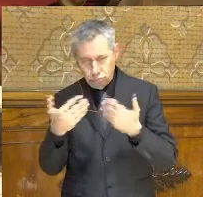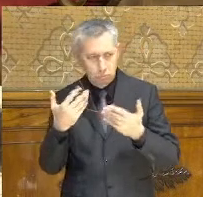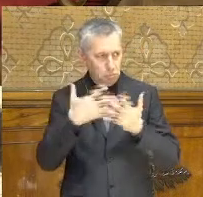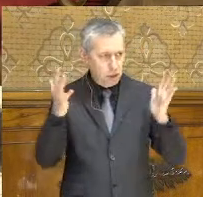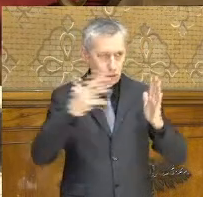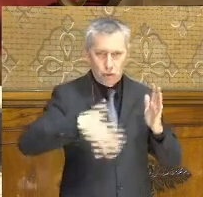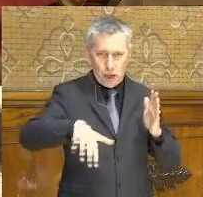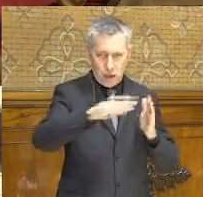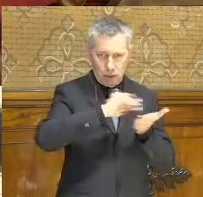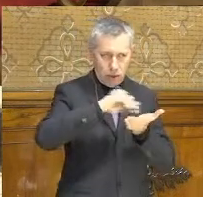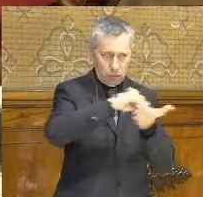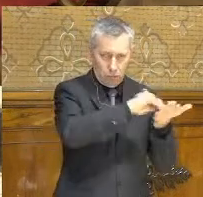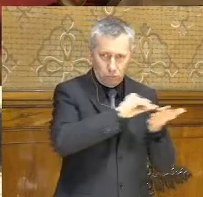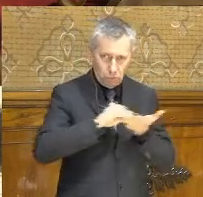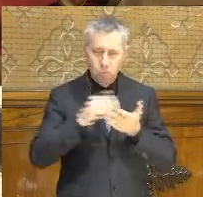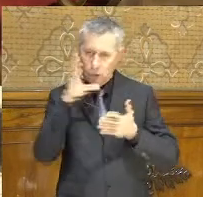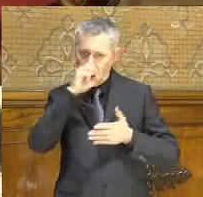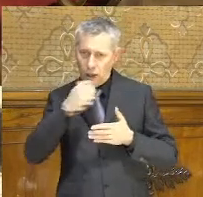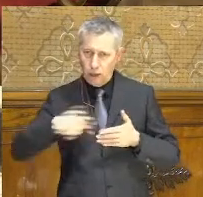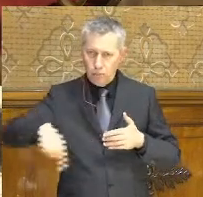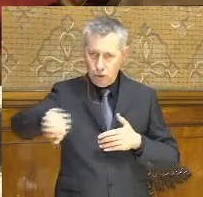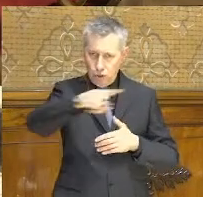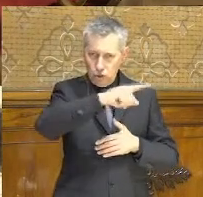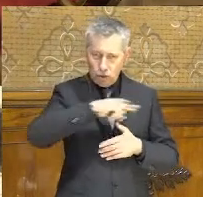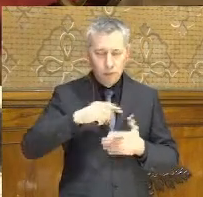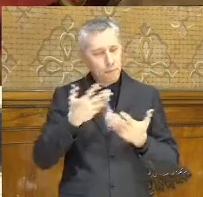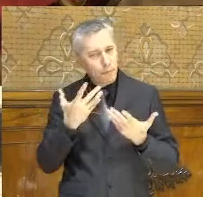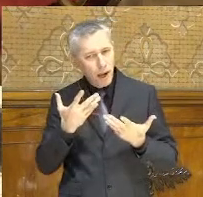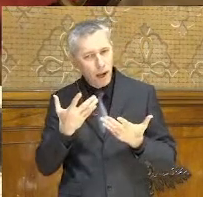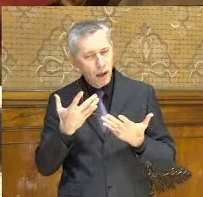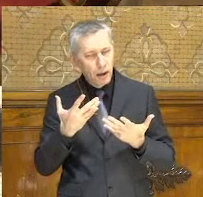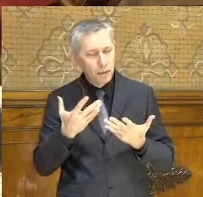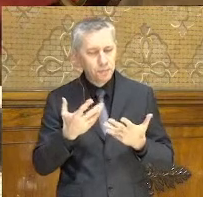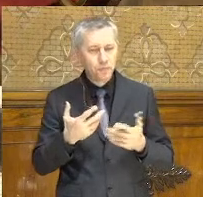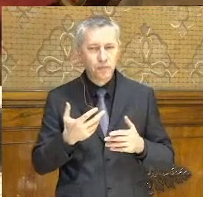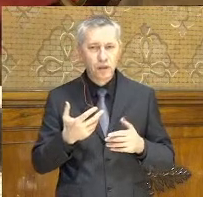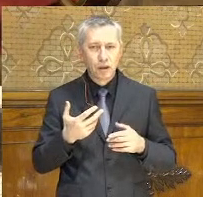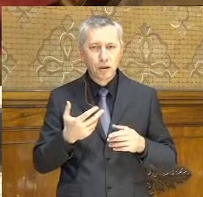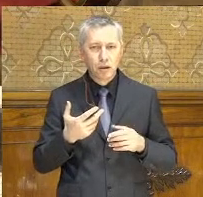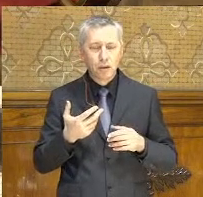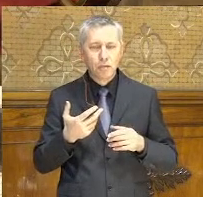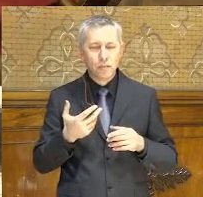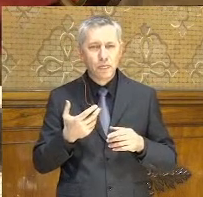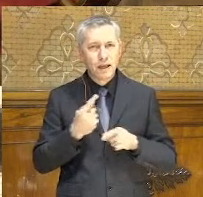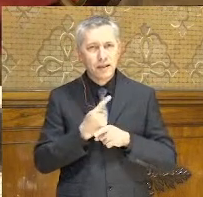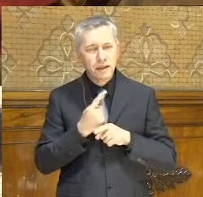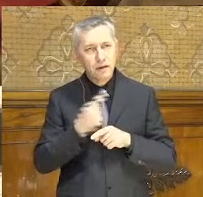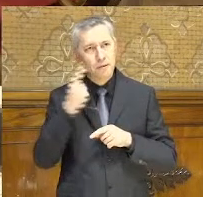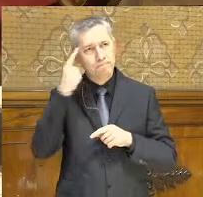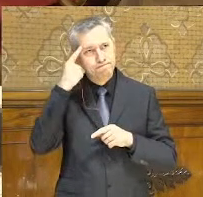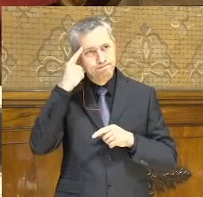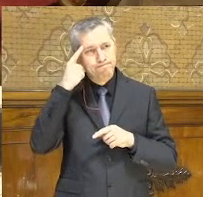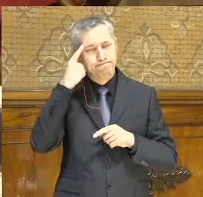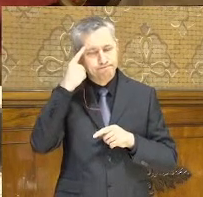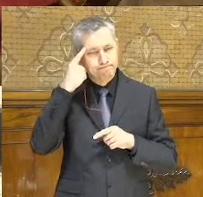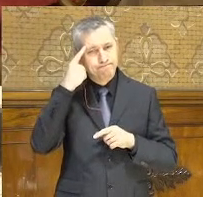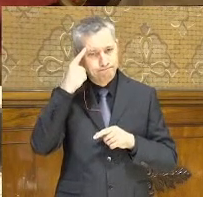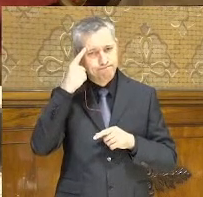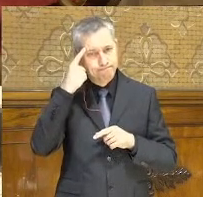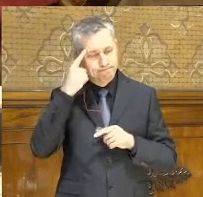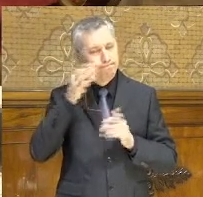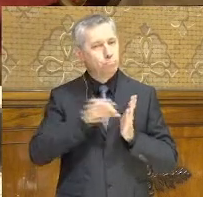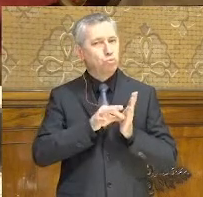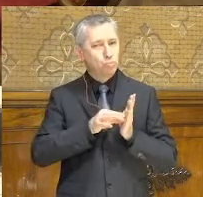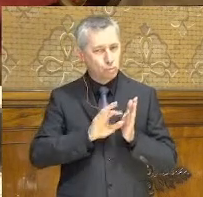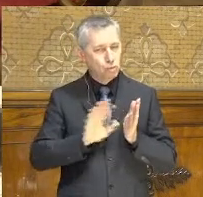understand. But I think that we always have to bear in mind the fact that